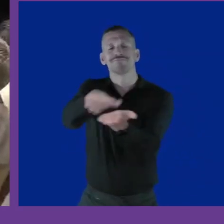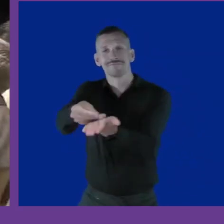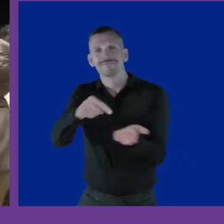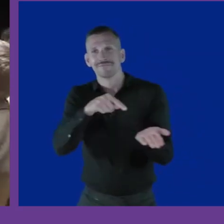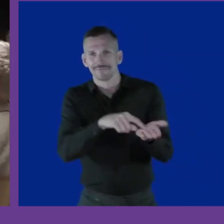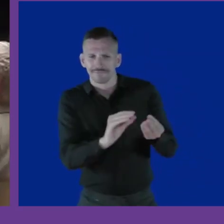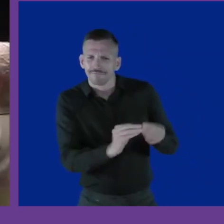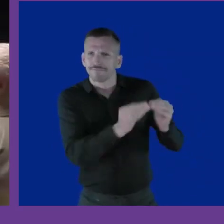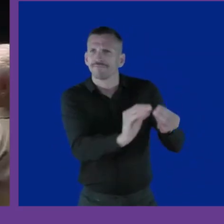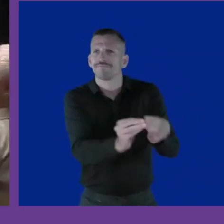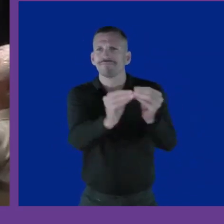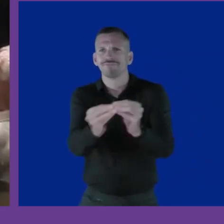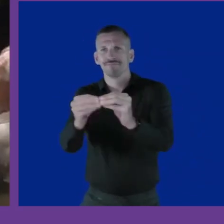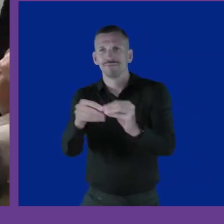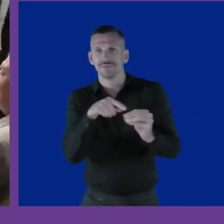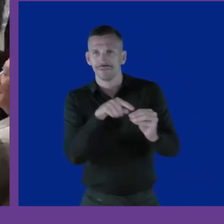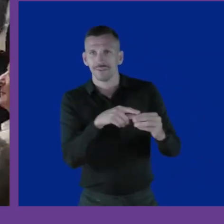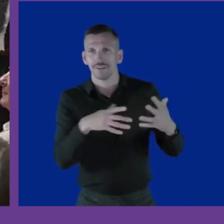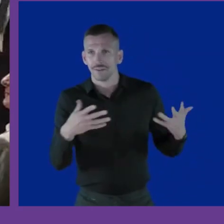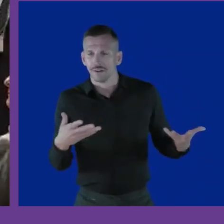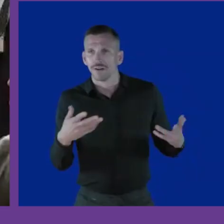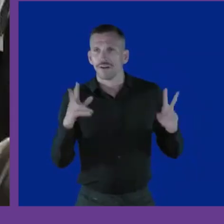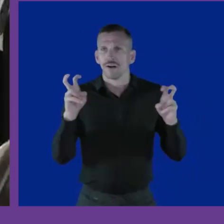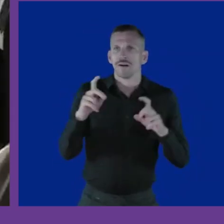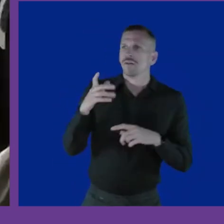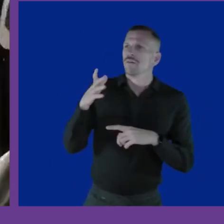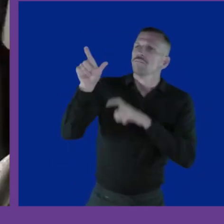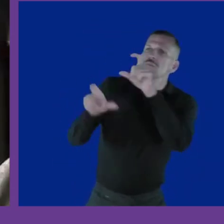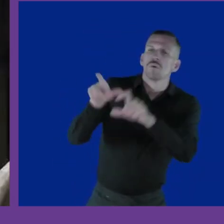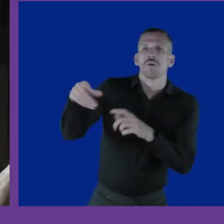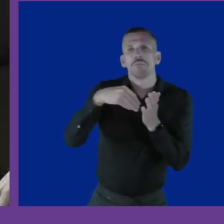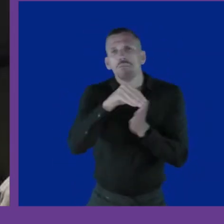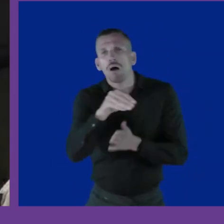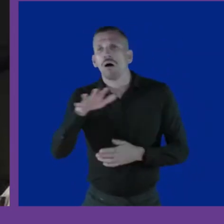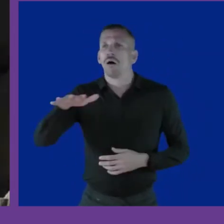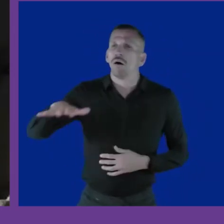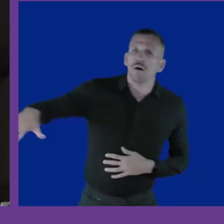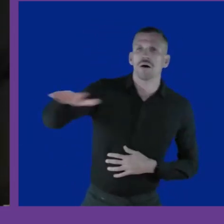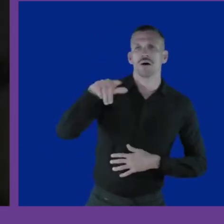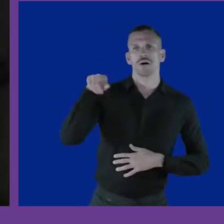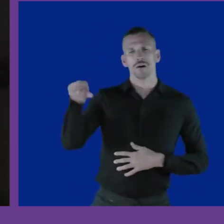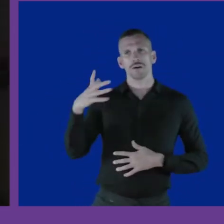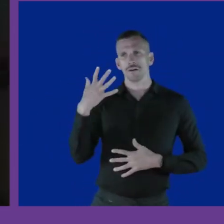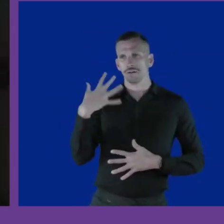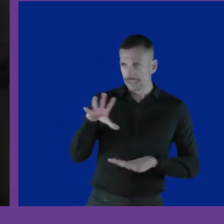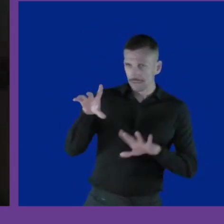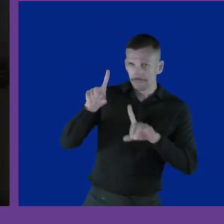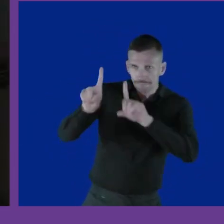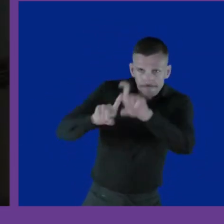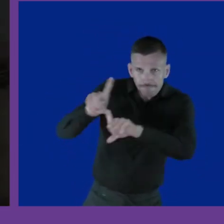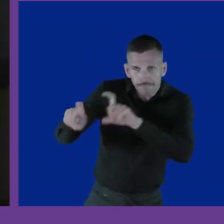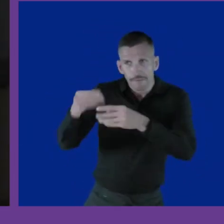are seeing so many of our customers, banks, etc., asking us questions. And thank you for all of the clarity here